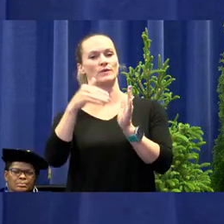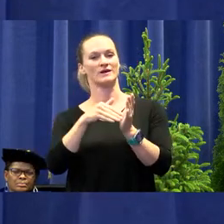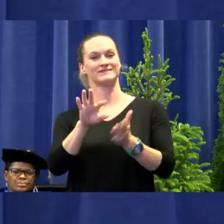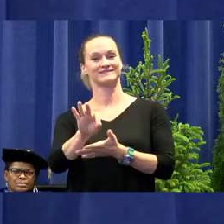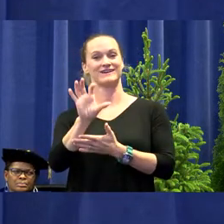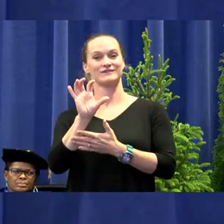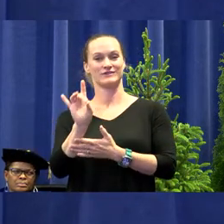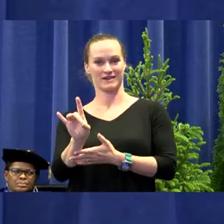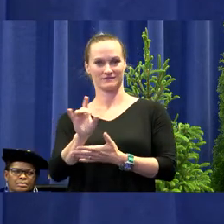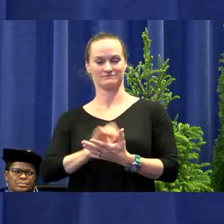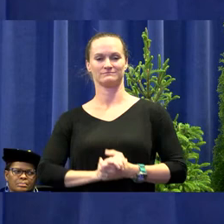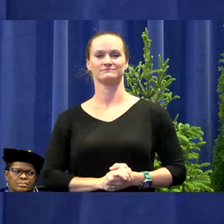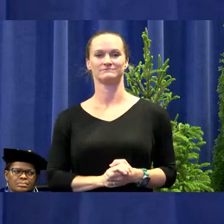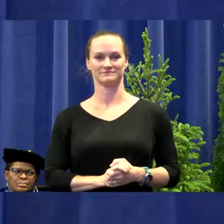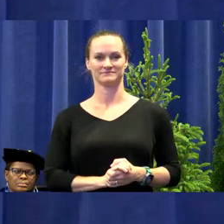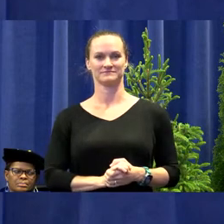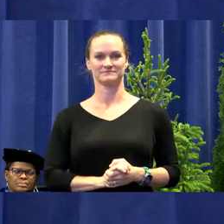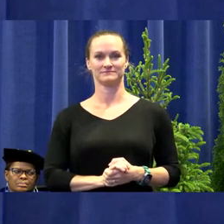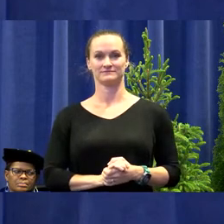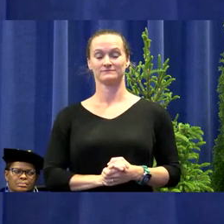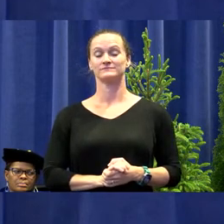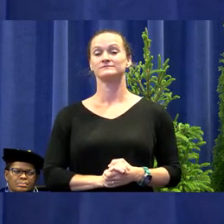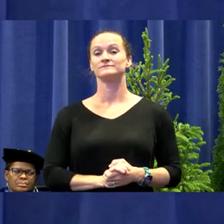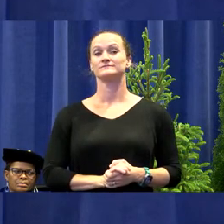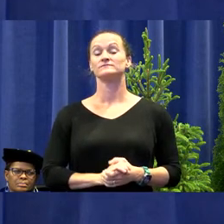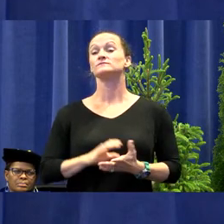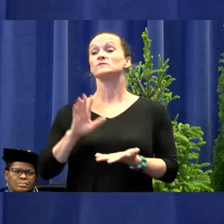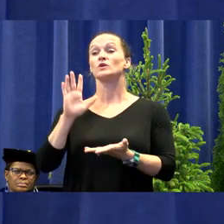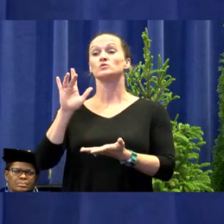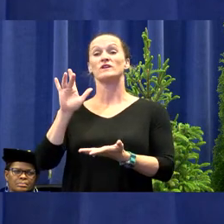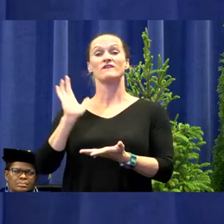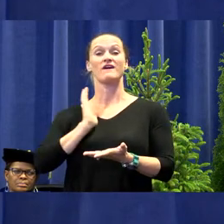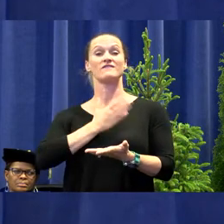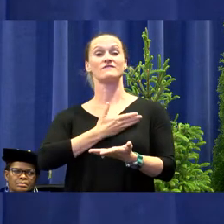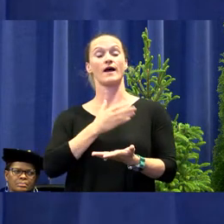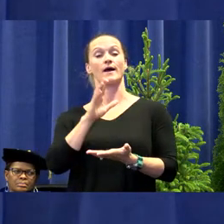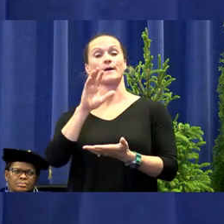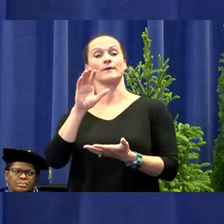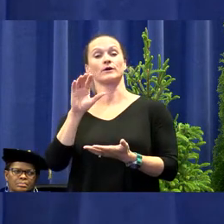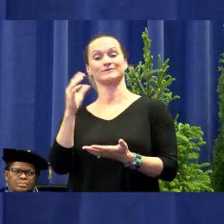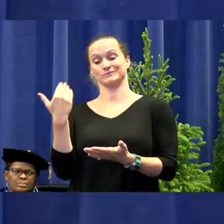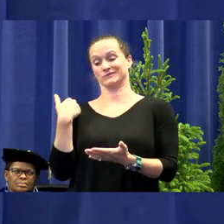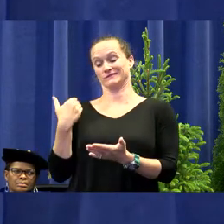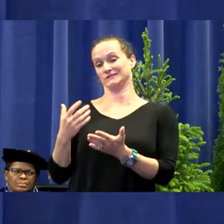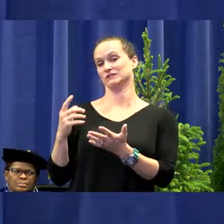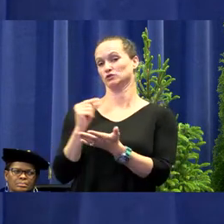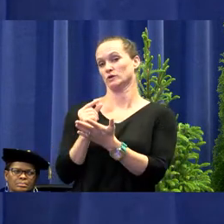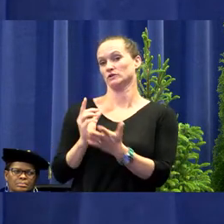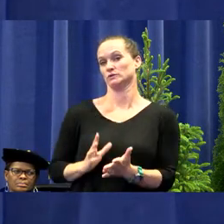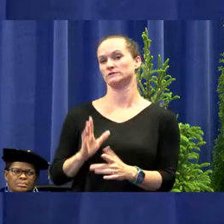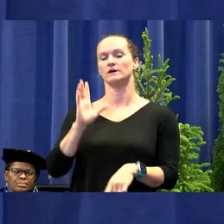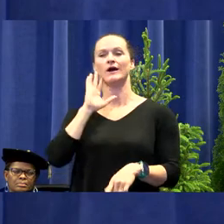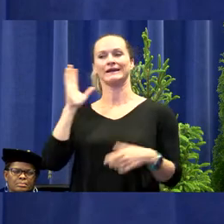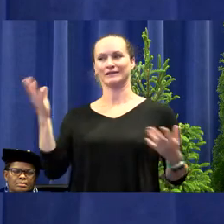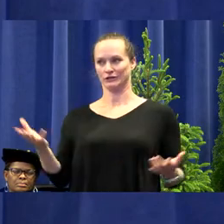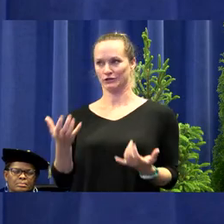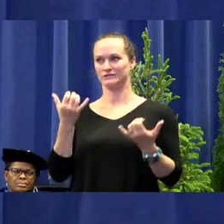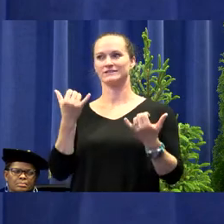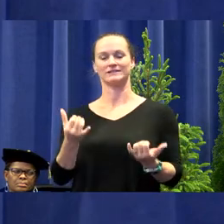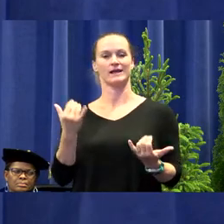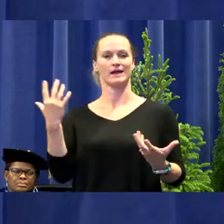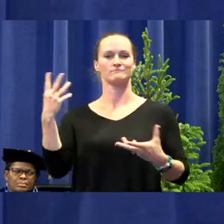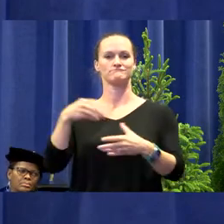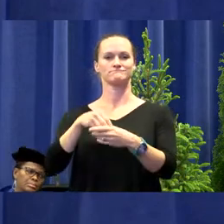1,908. And 25 of our alums are with us today participating in these in-person ceremonies.